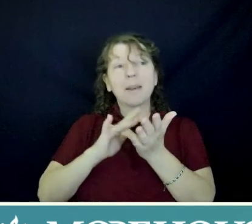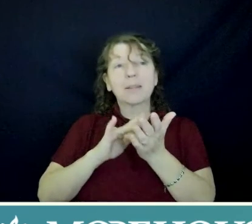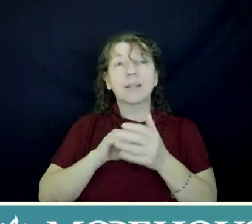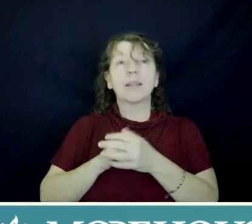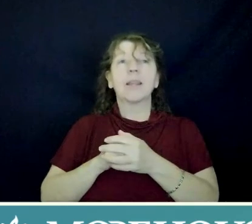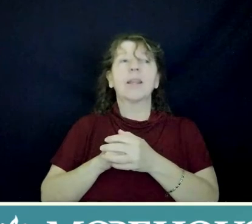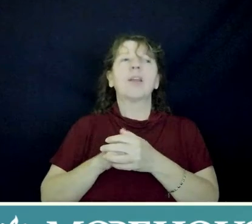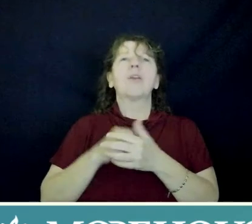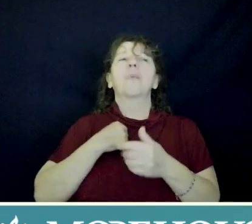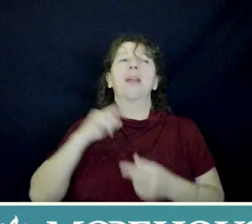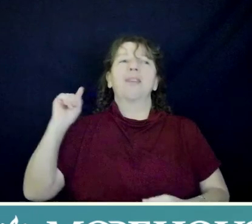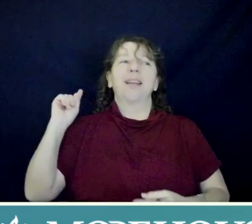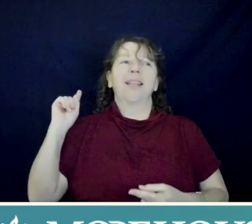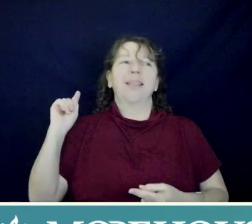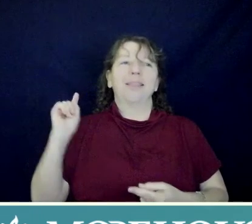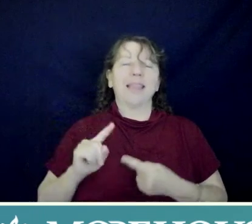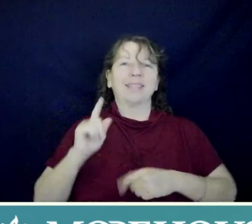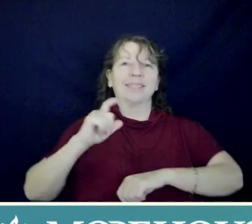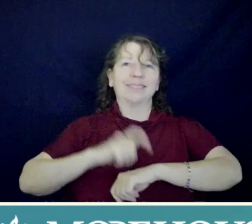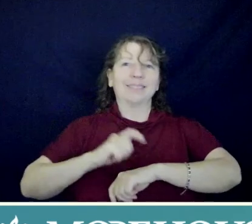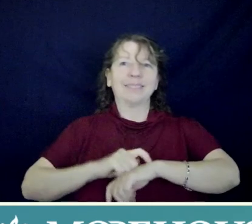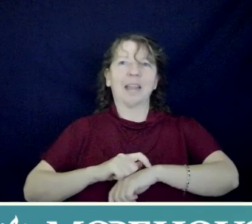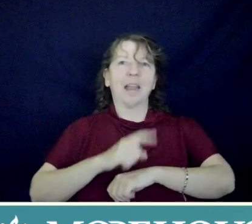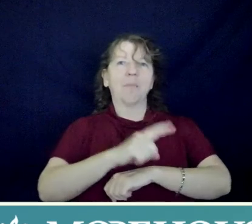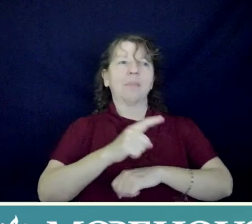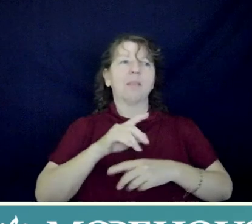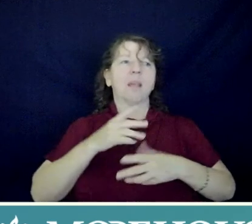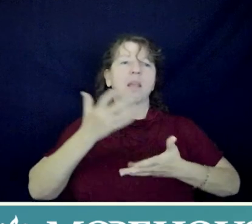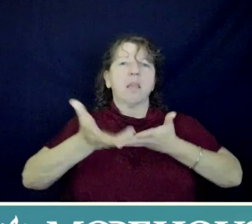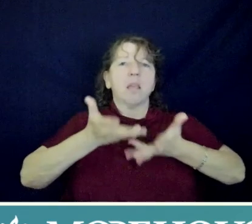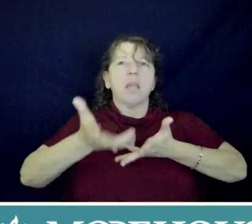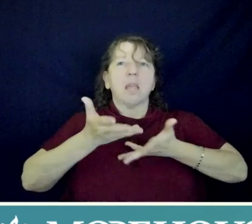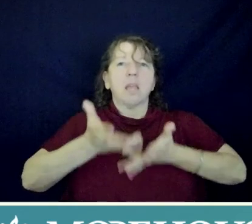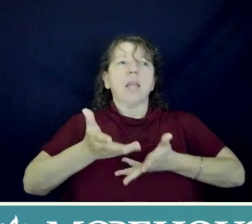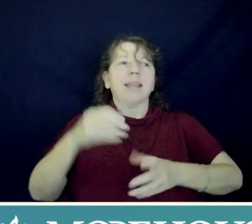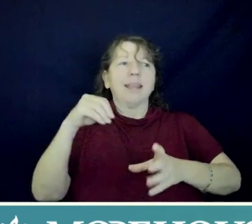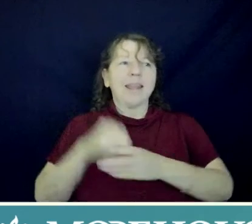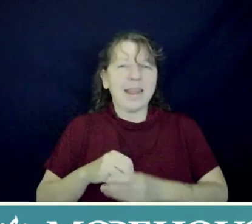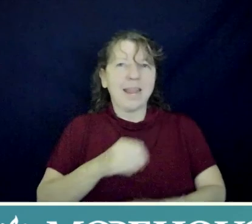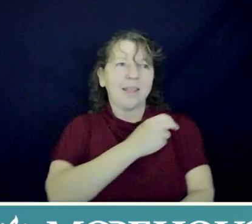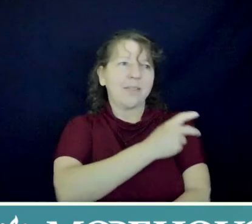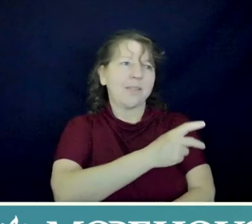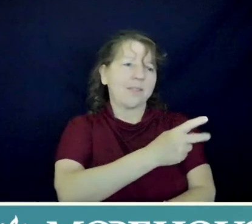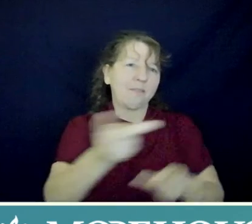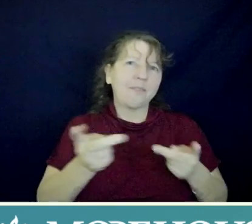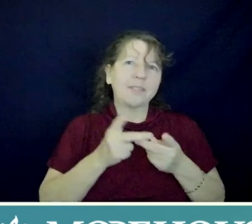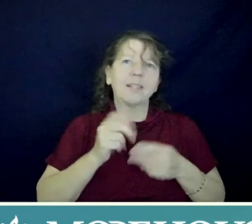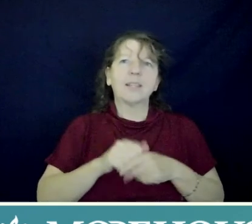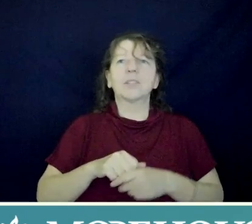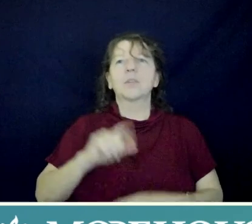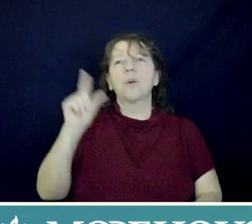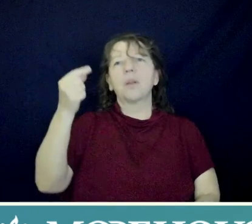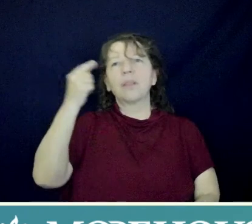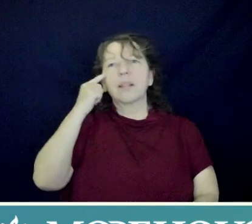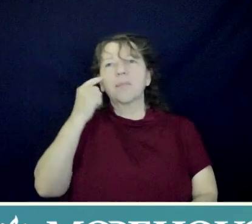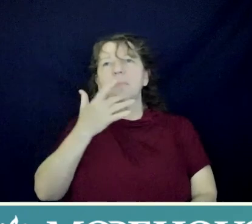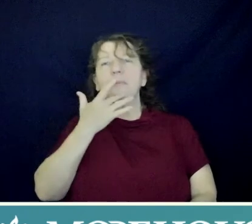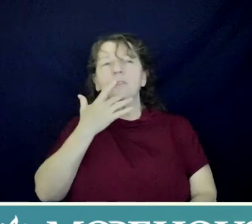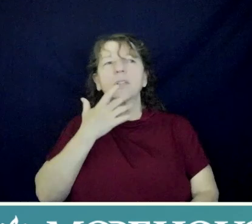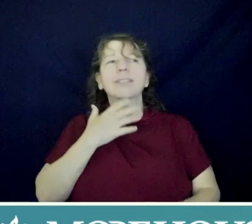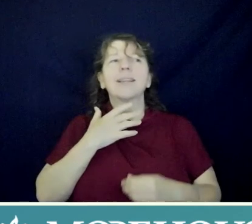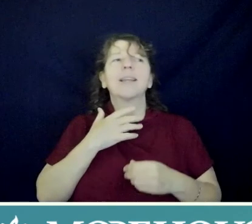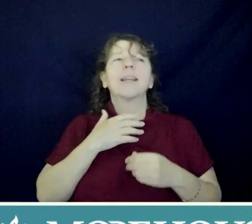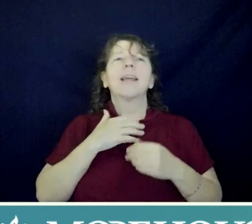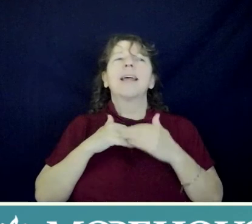turnaround time that clients spend at the facility. So the Ministry of Health has a target of no more than 1 hour for a client to